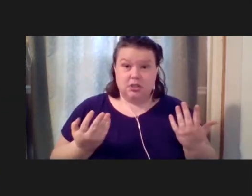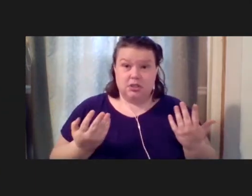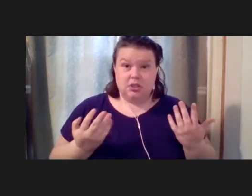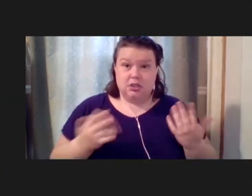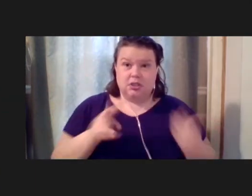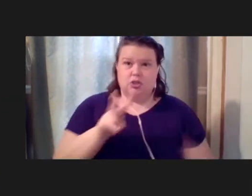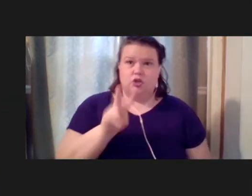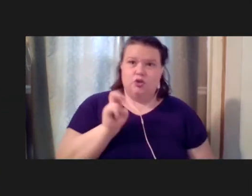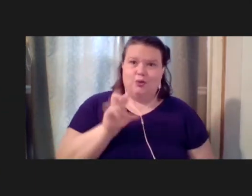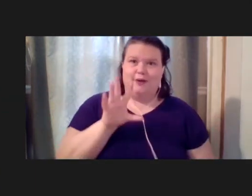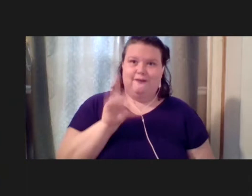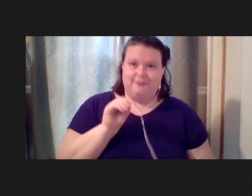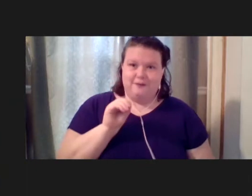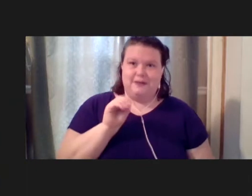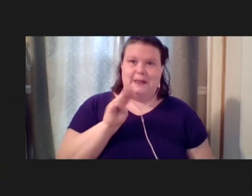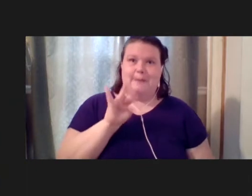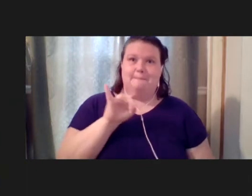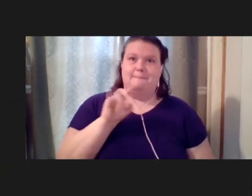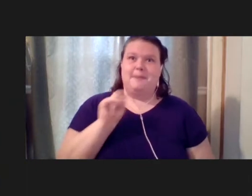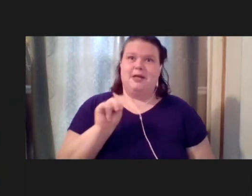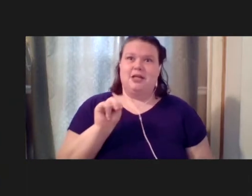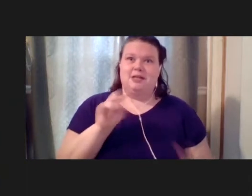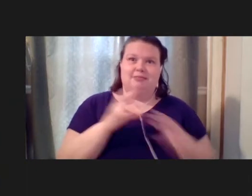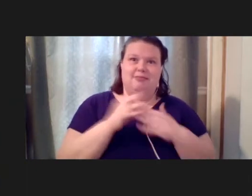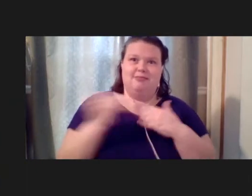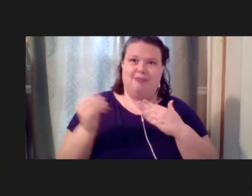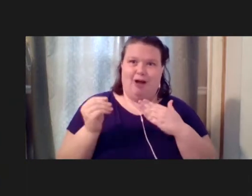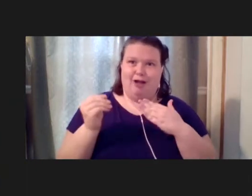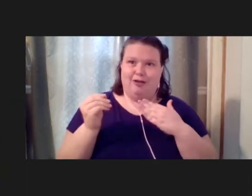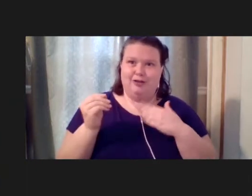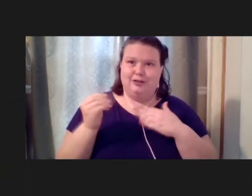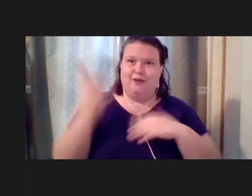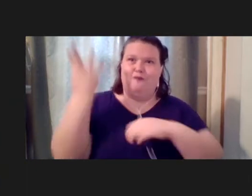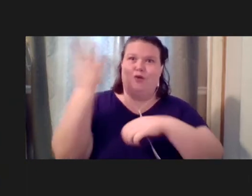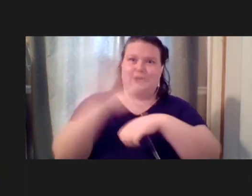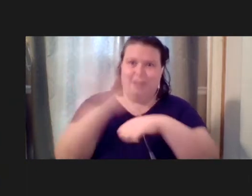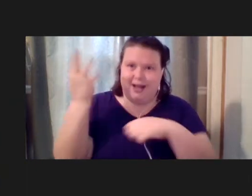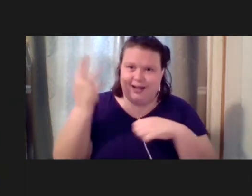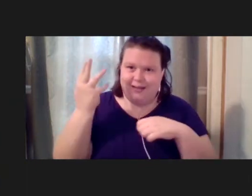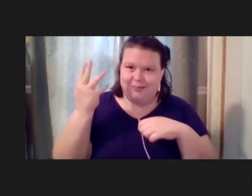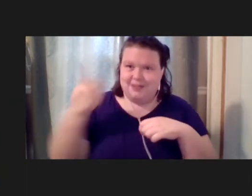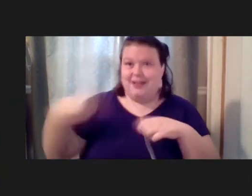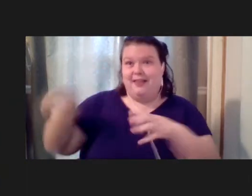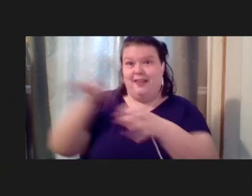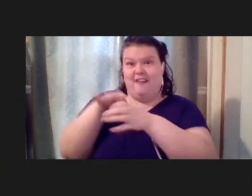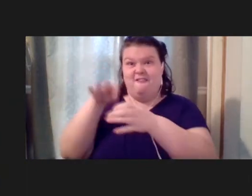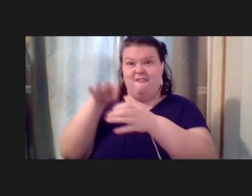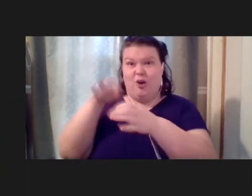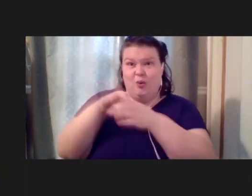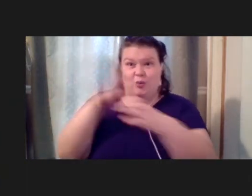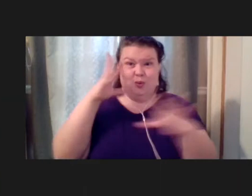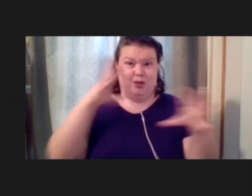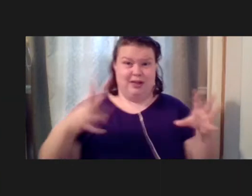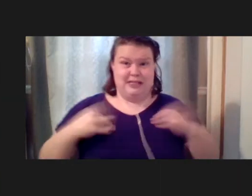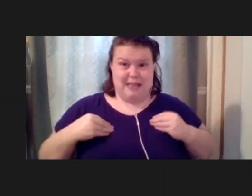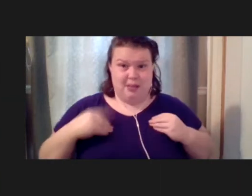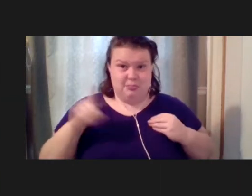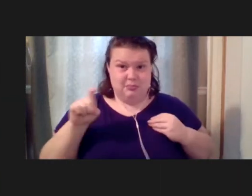million bond packages. Is that going to be palatable to, to the voters? I'm just trying to give you honest feedback